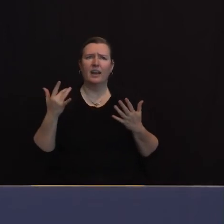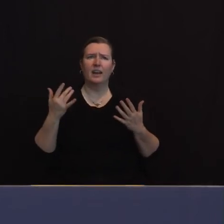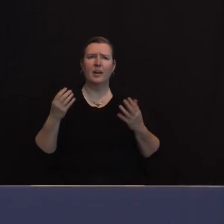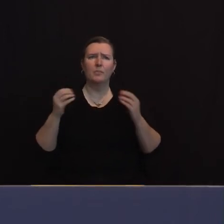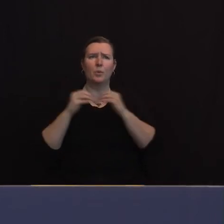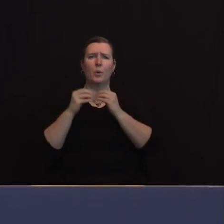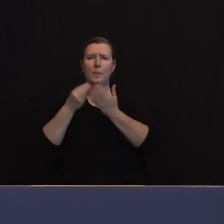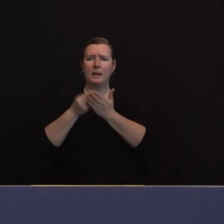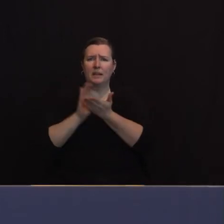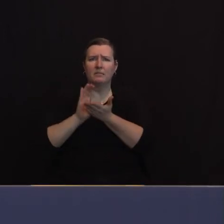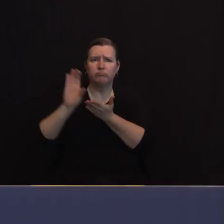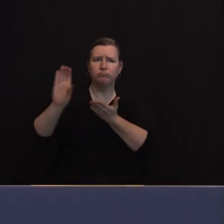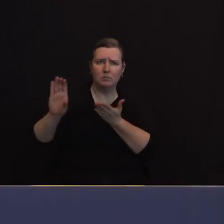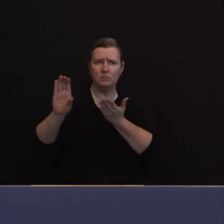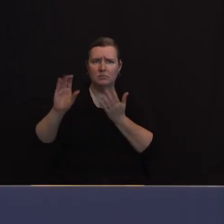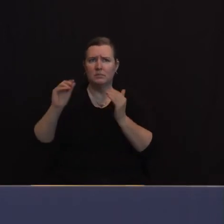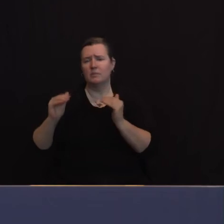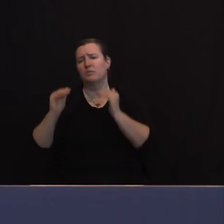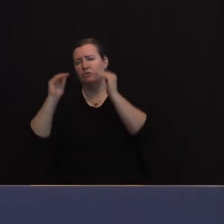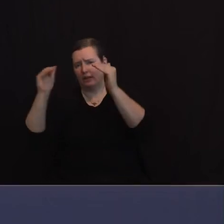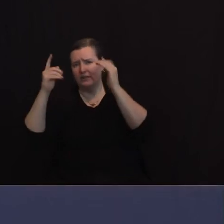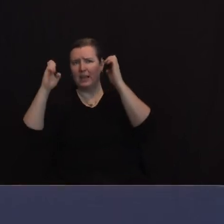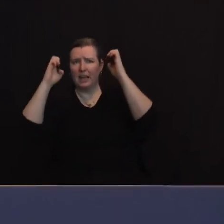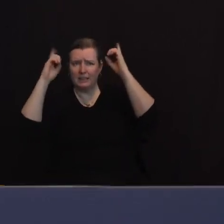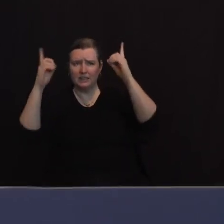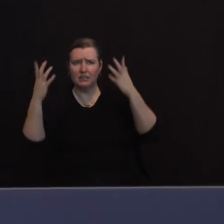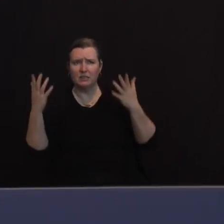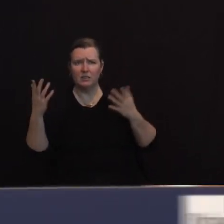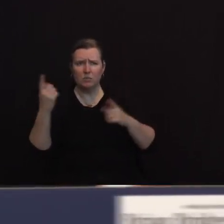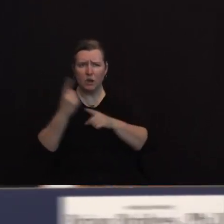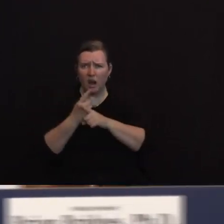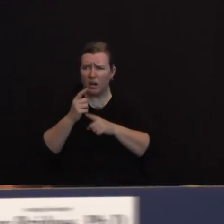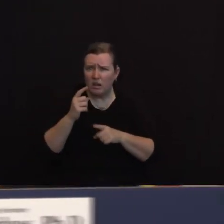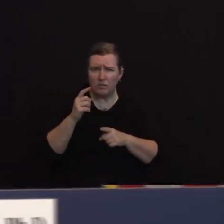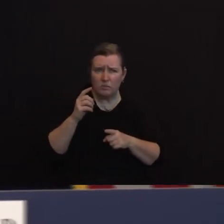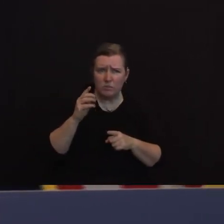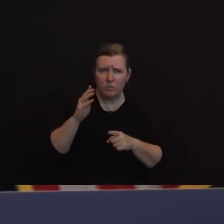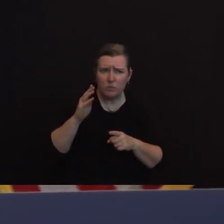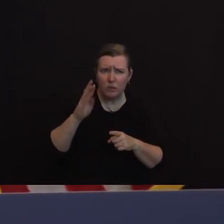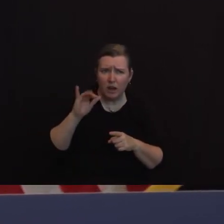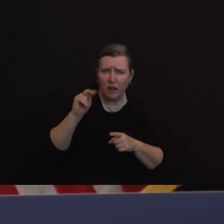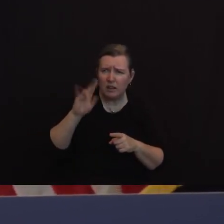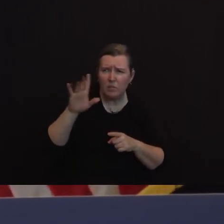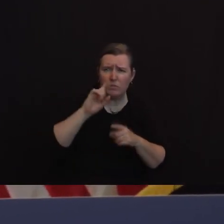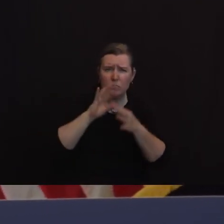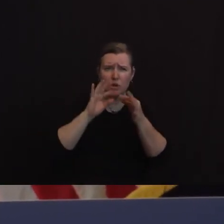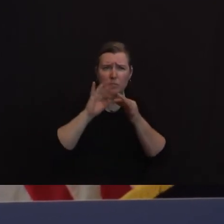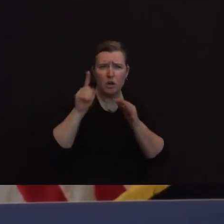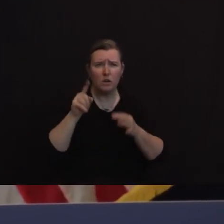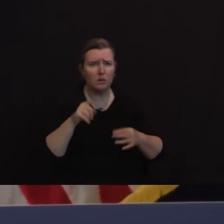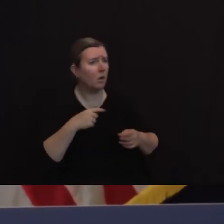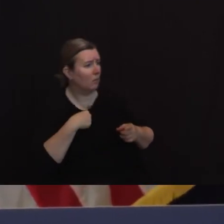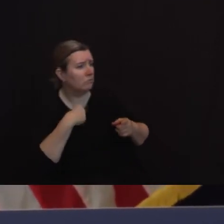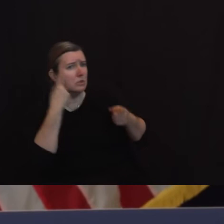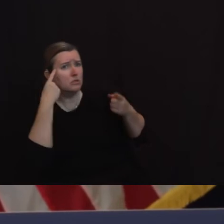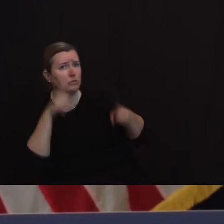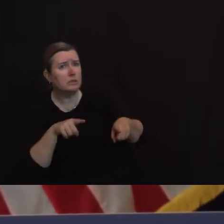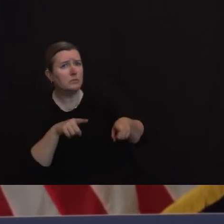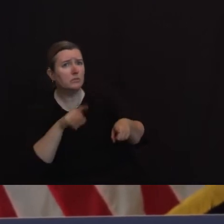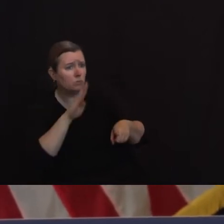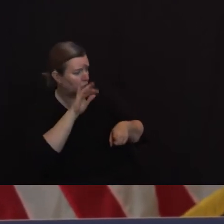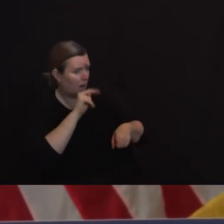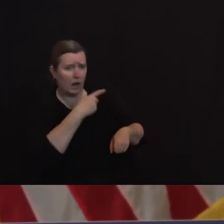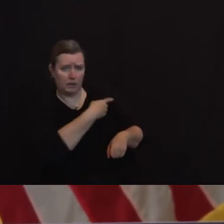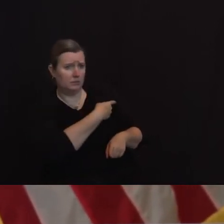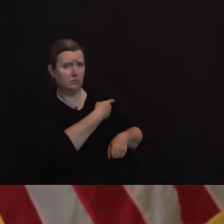Brian. Thoughts on that? Yes, I would agree that we are, and actually, given the investments that were announced yesterday, I mean,